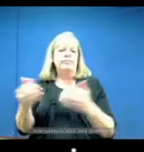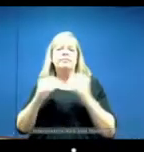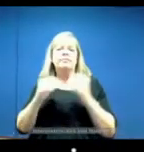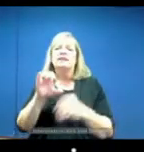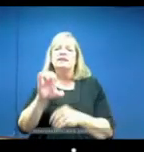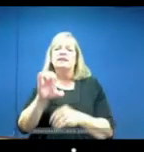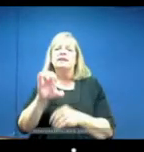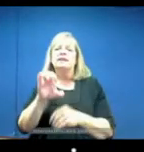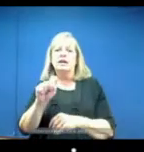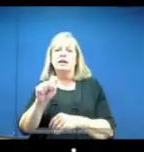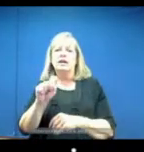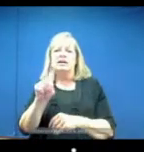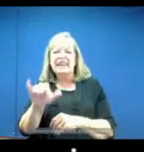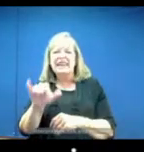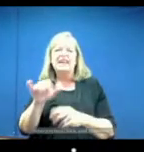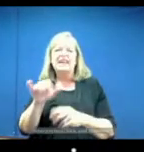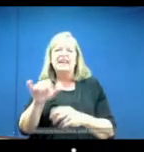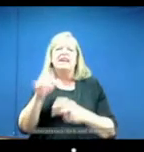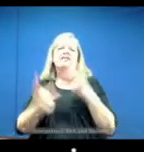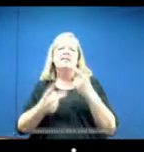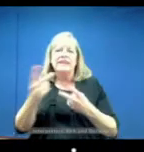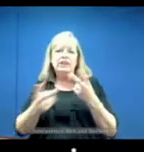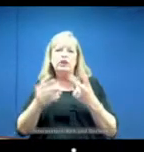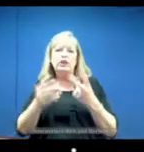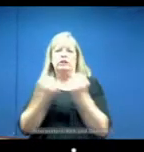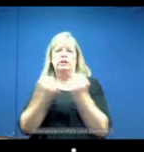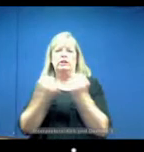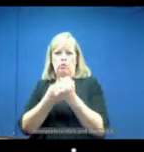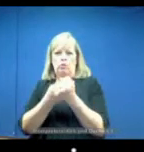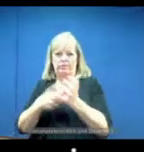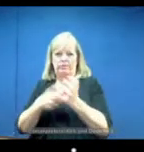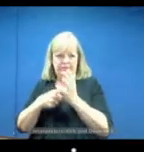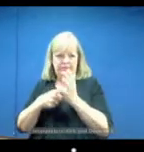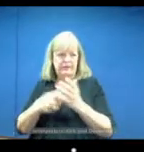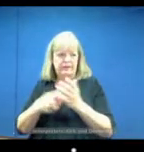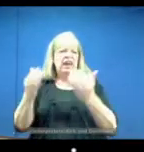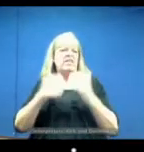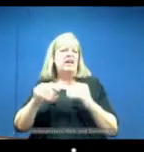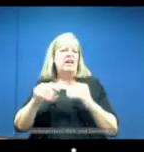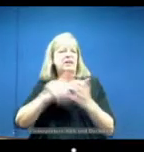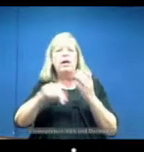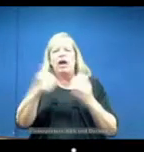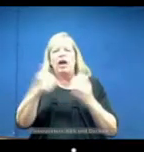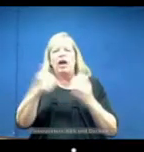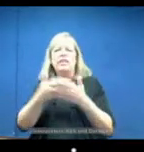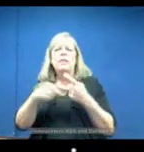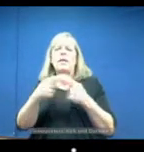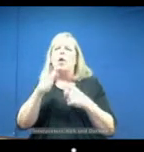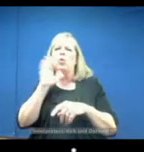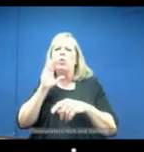Custody, visitation, and support provisions. And then some points about enforcement.